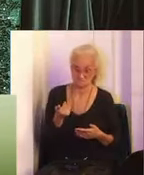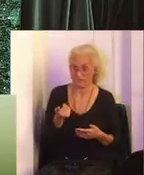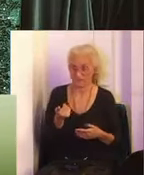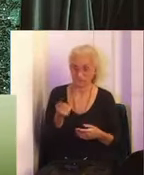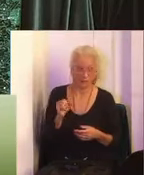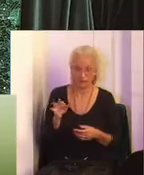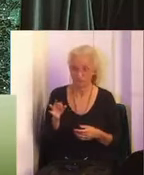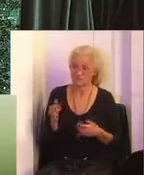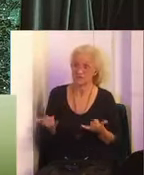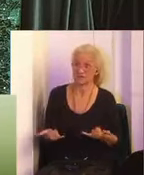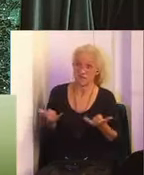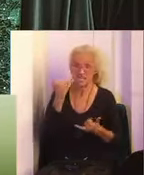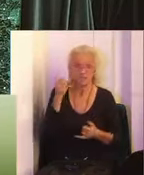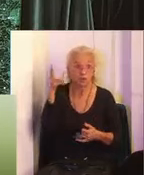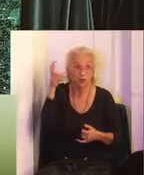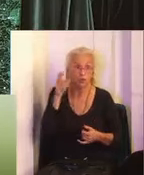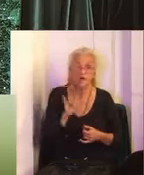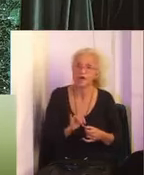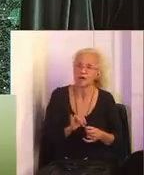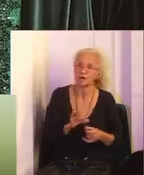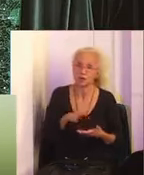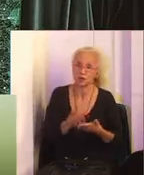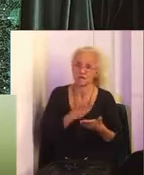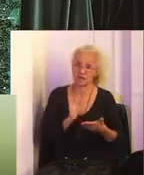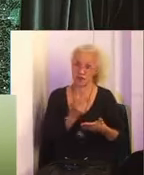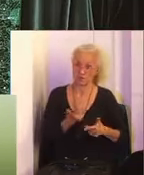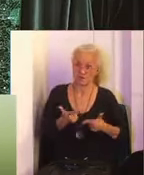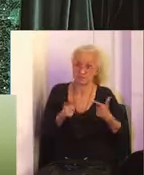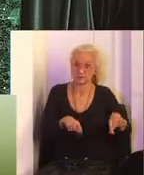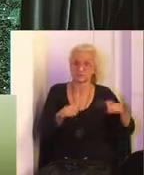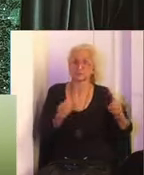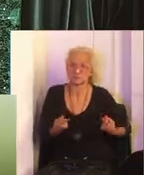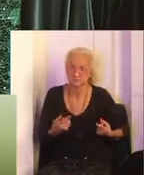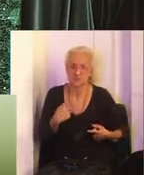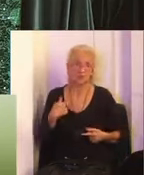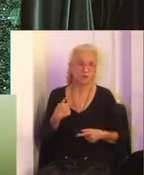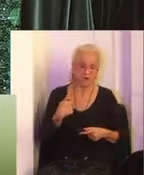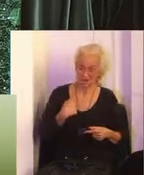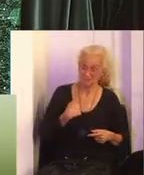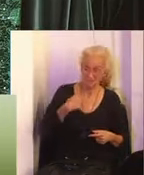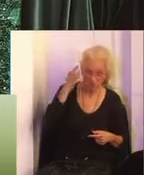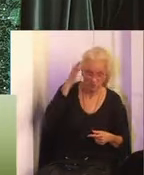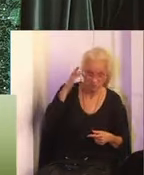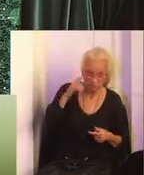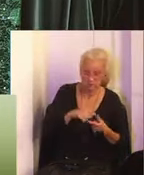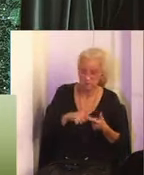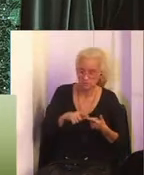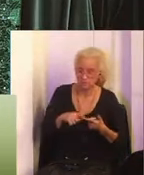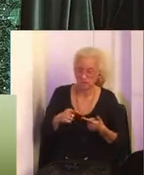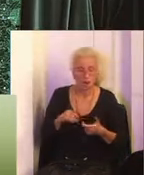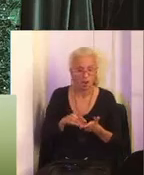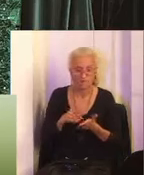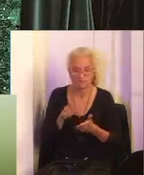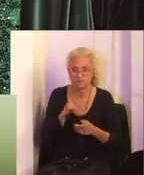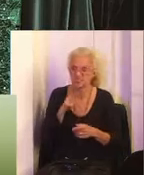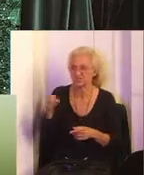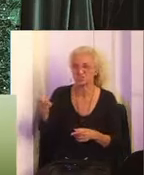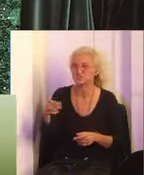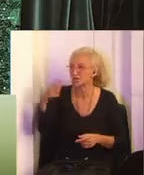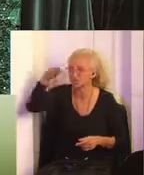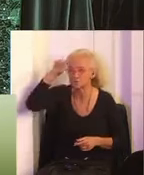we heard that all of our lives, that we were smart? Because a lot of times people say, you're